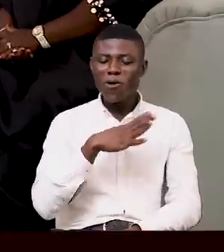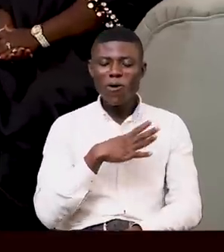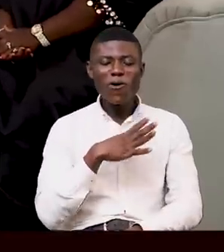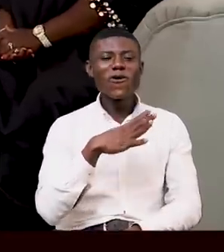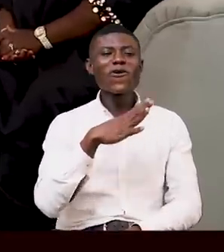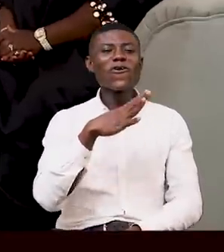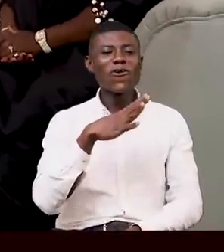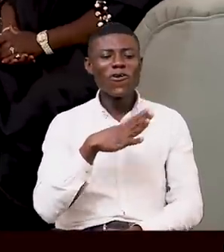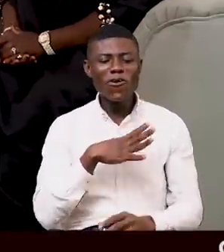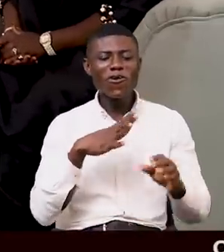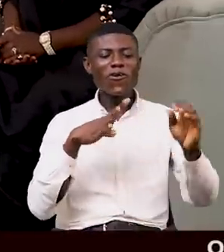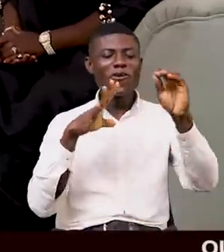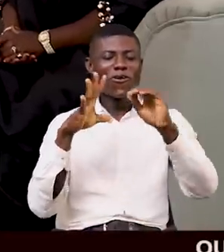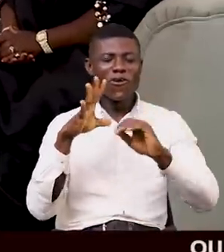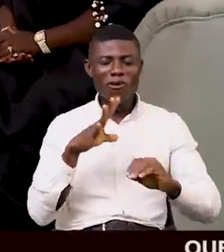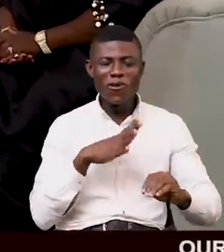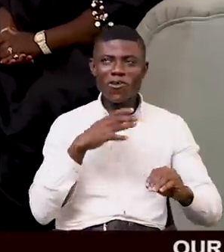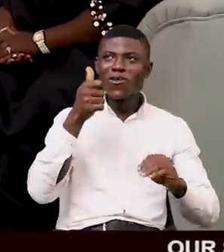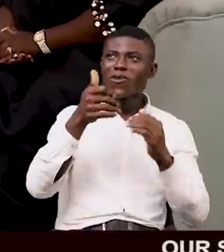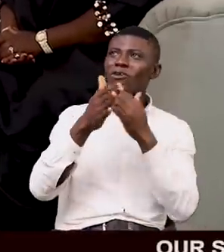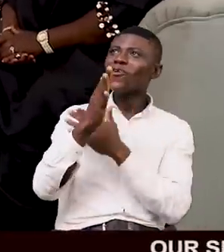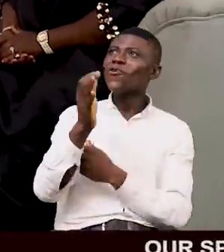Miami yo